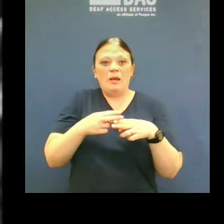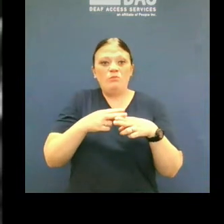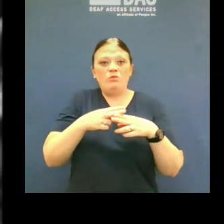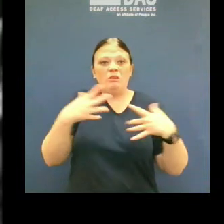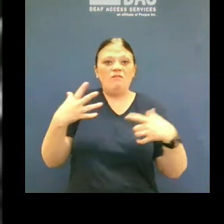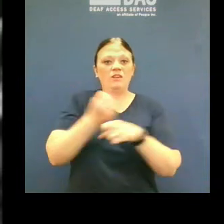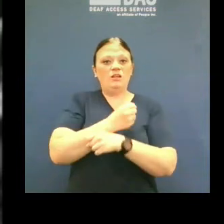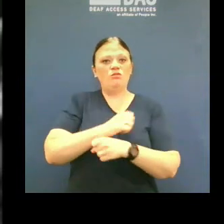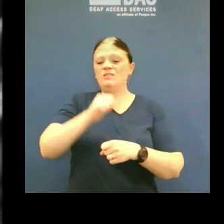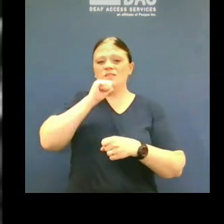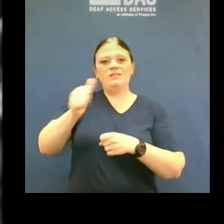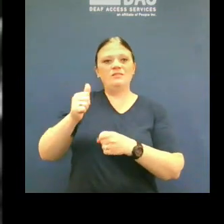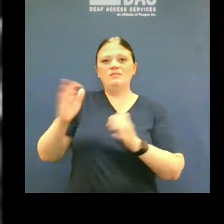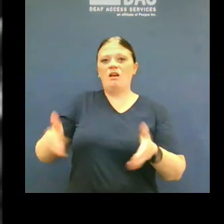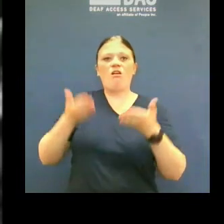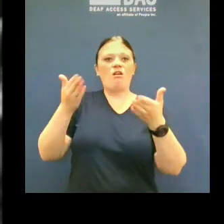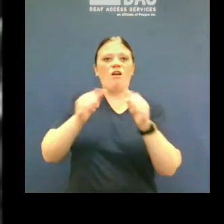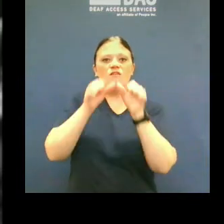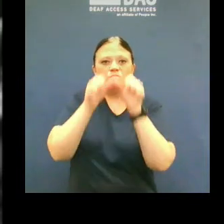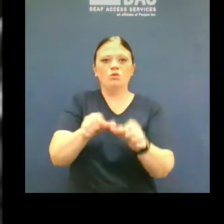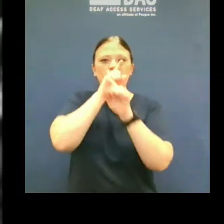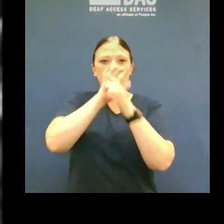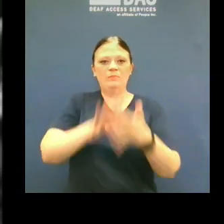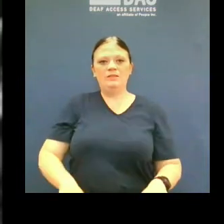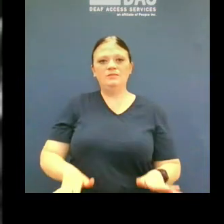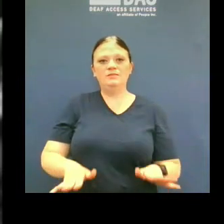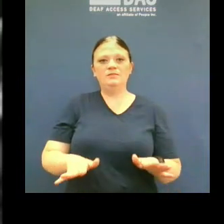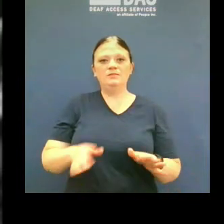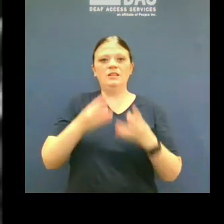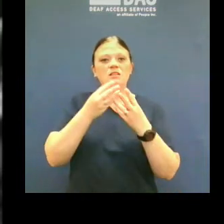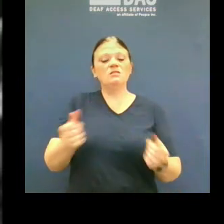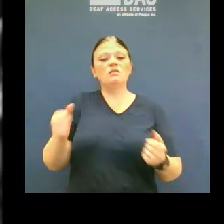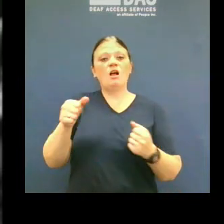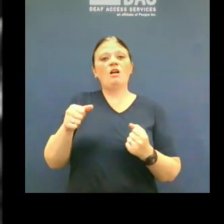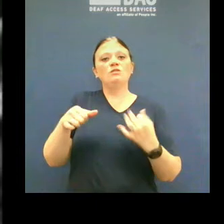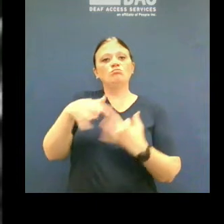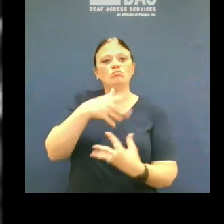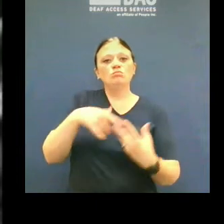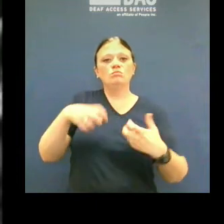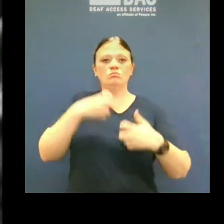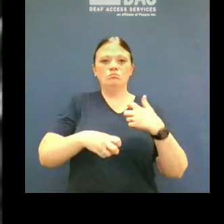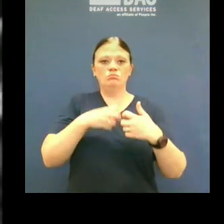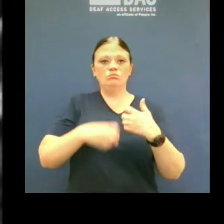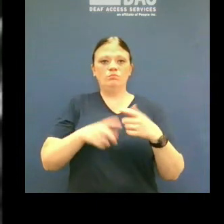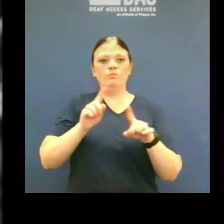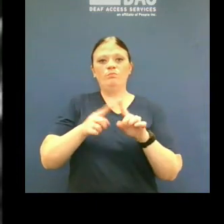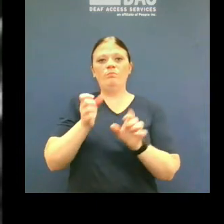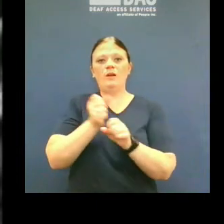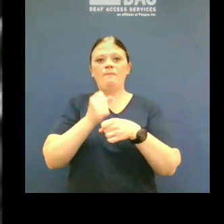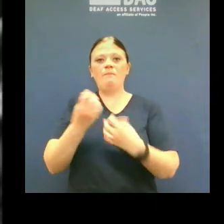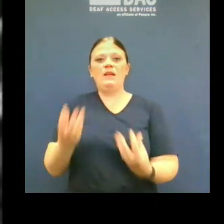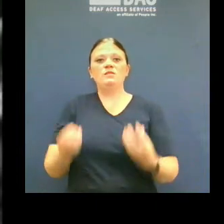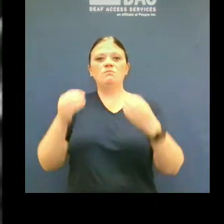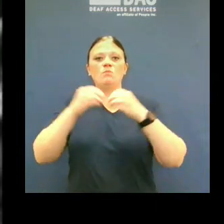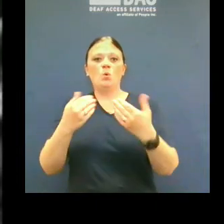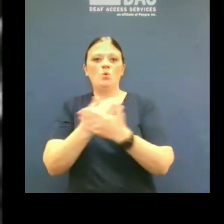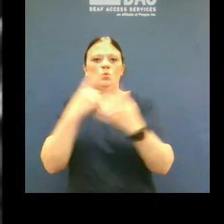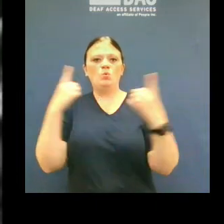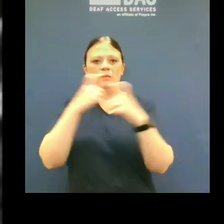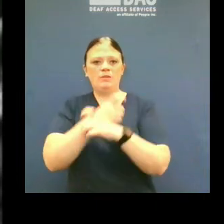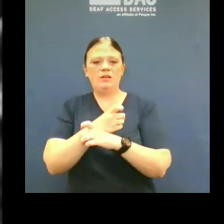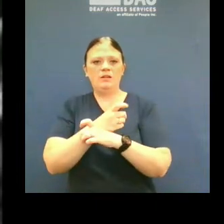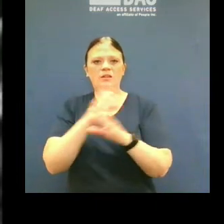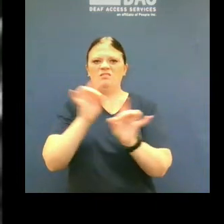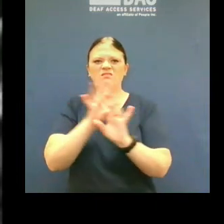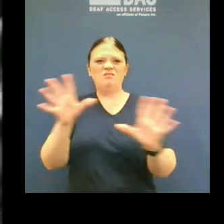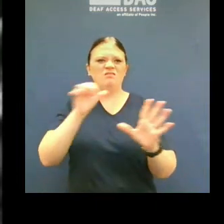permanent peace. It solves no social problem. It merely creates new and more complicated ones. Violence is impractical because